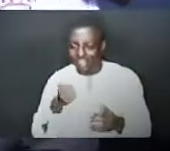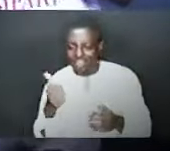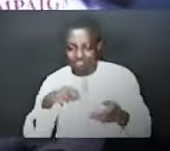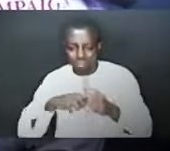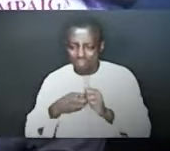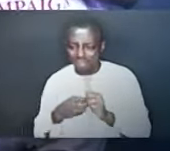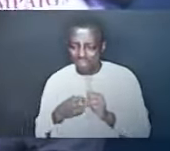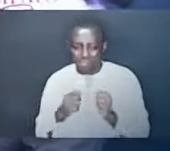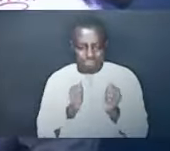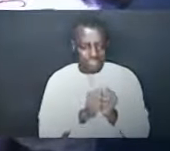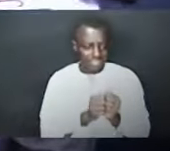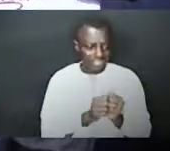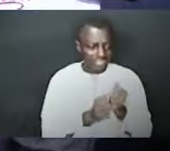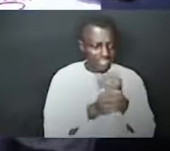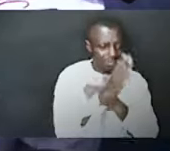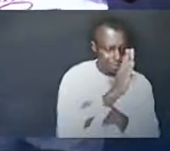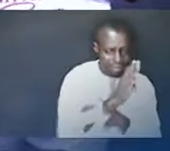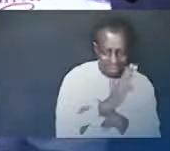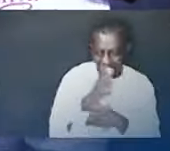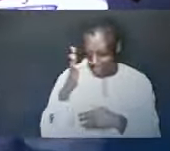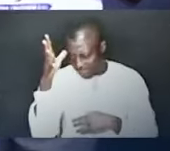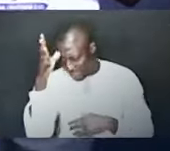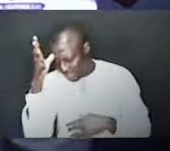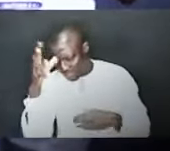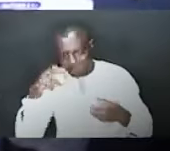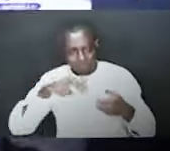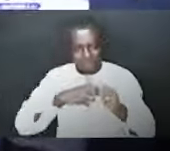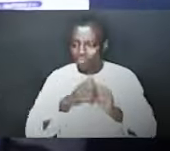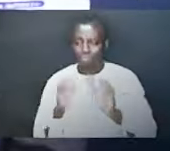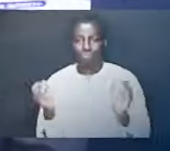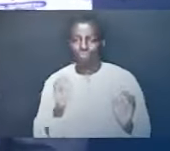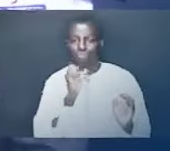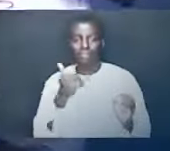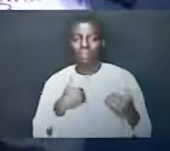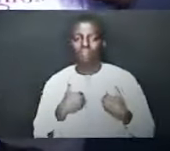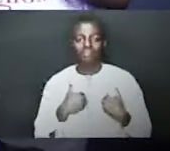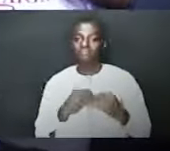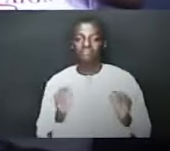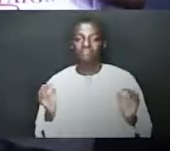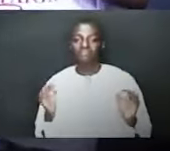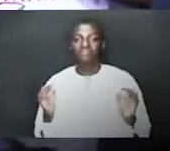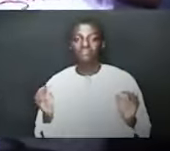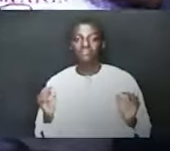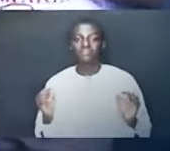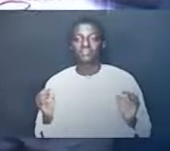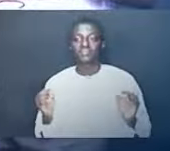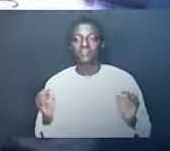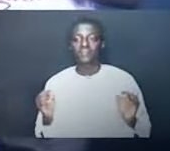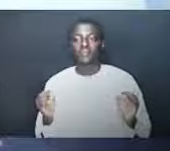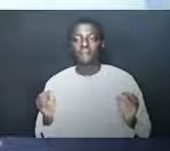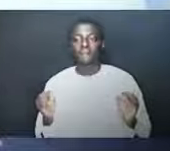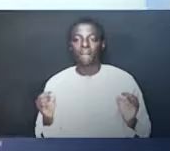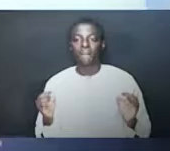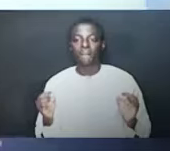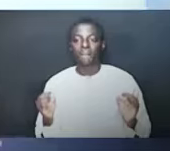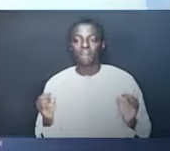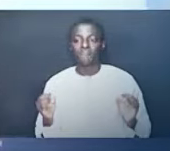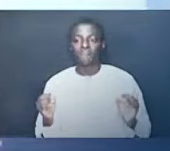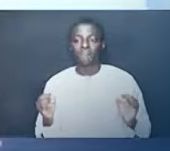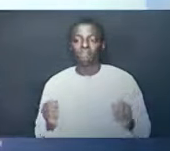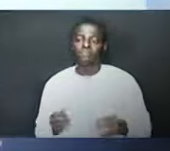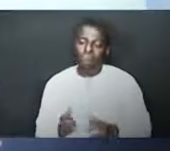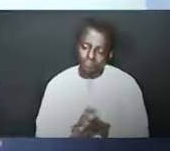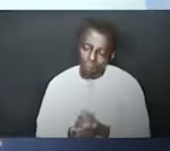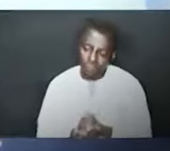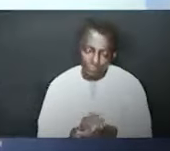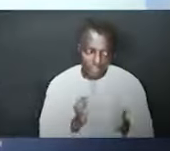so eye ono nyankopon yo ba no so na eja na che say ni time bia any one them. You Samaritans